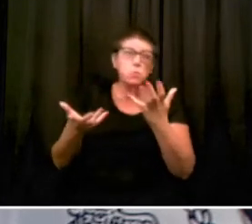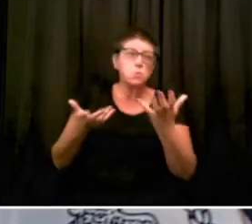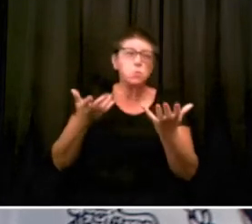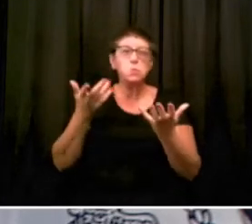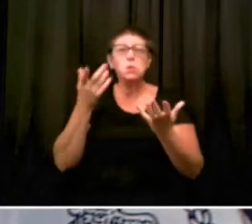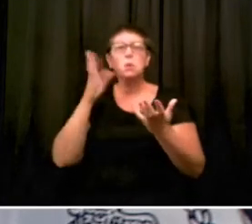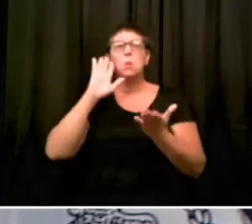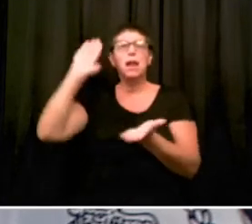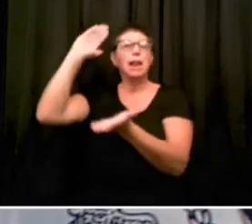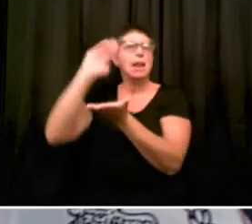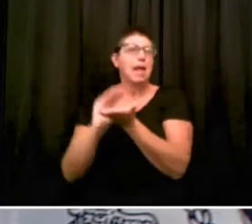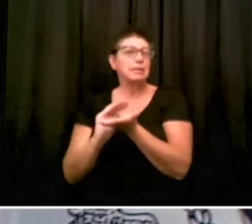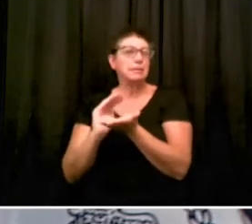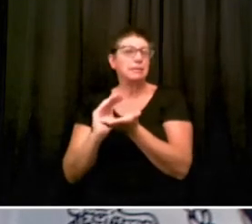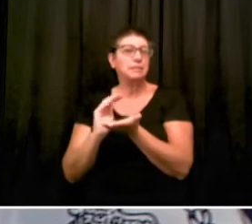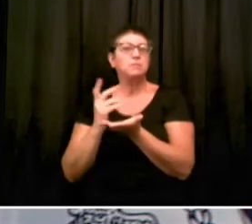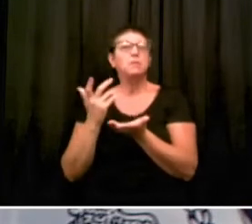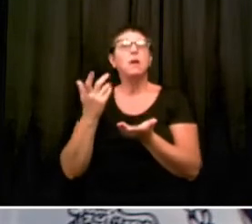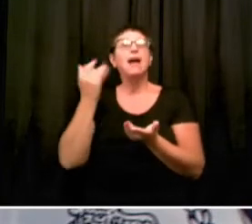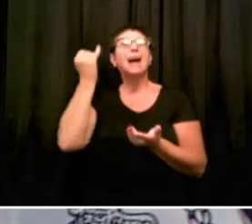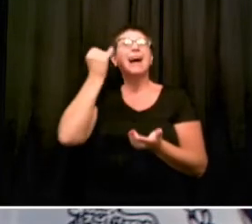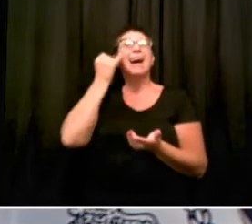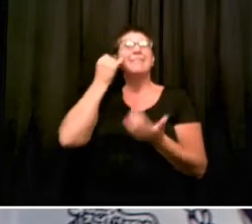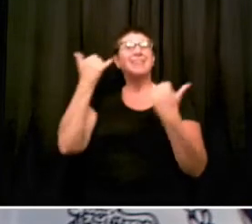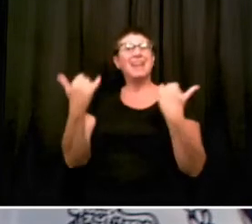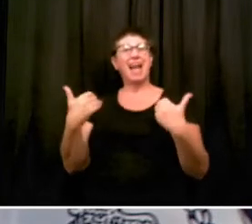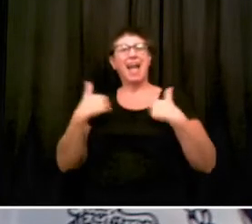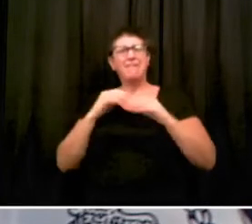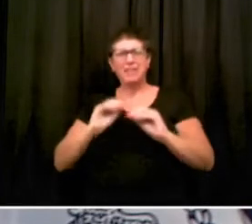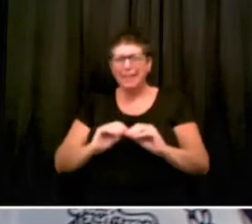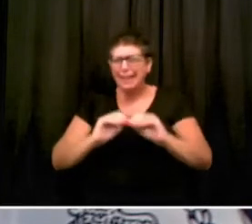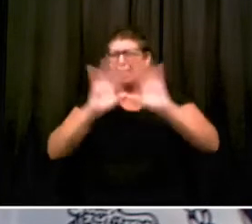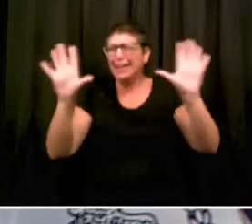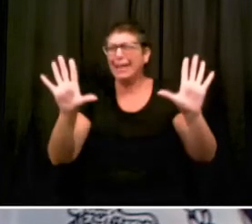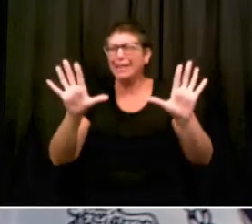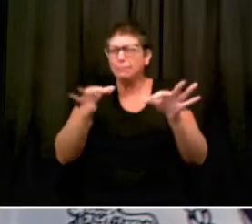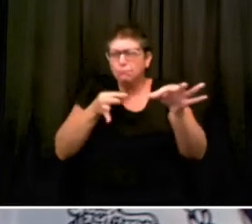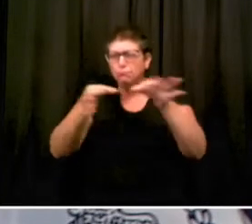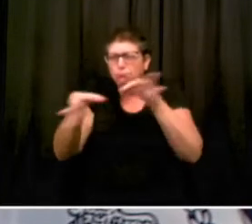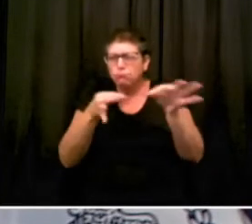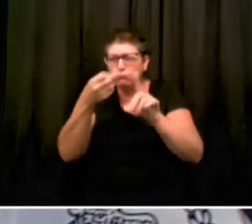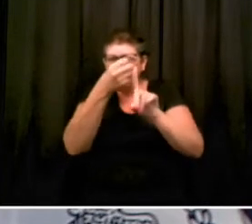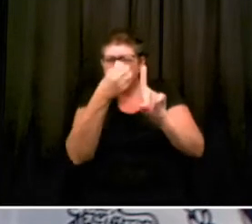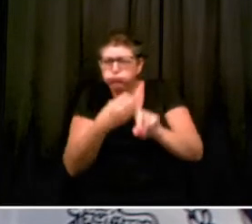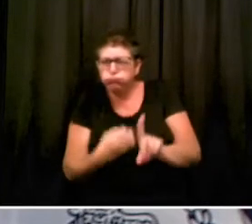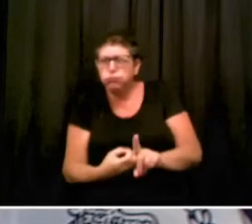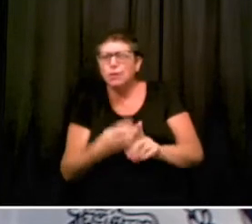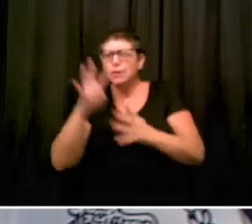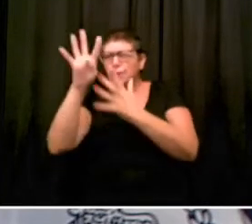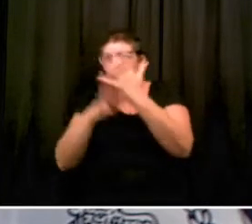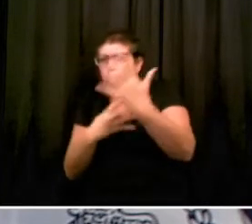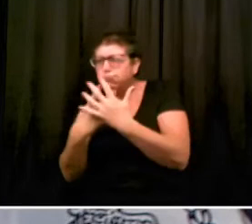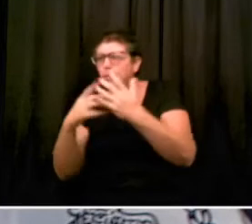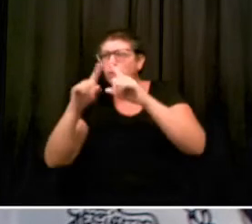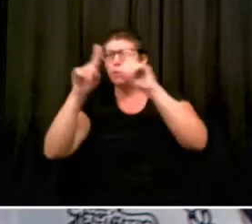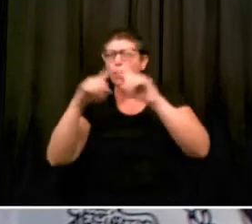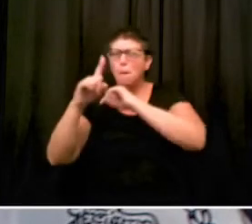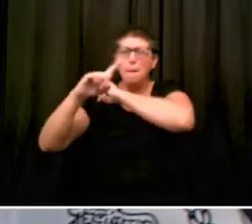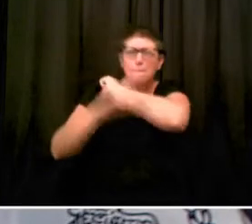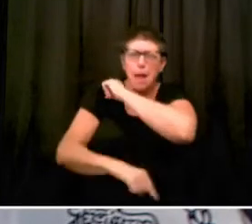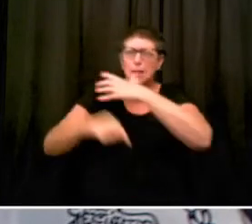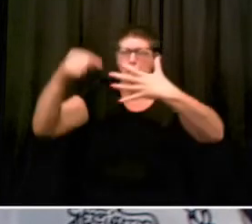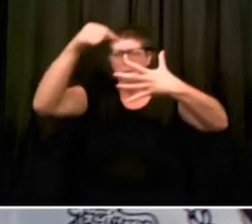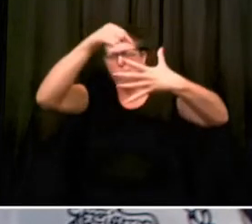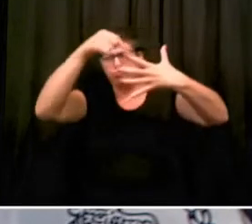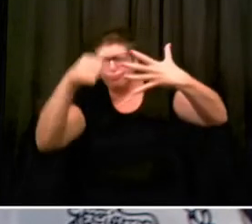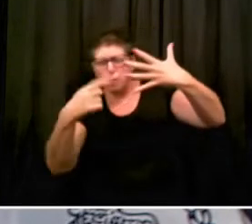their behavior. And if folks understand that their entire career rides on doing something the right way, I think the vast, vast majority will do